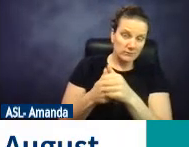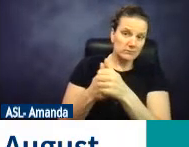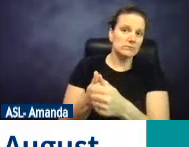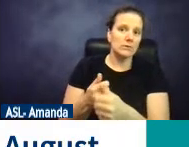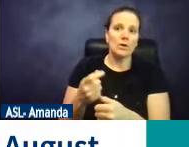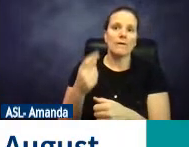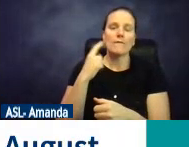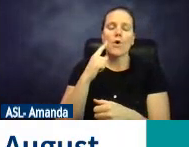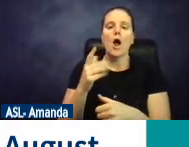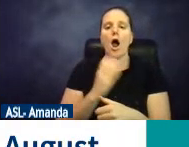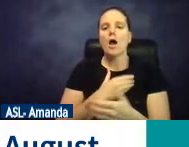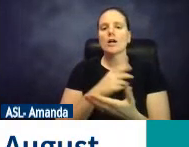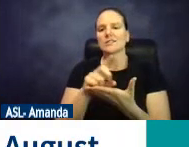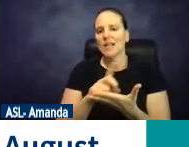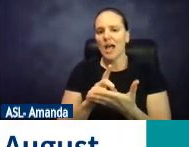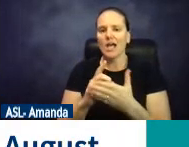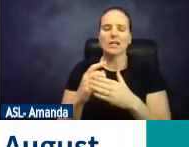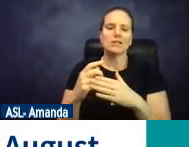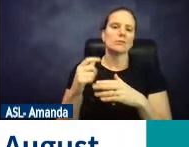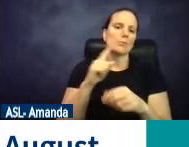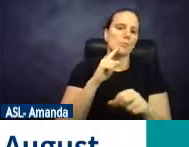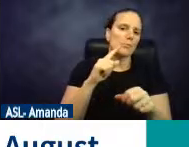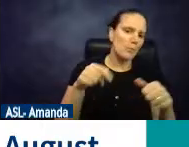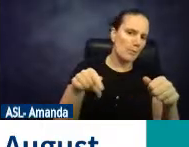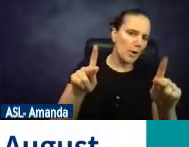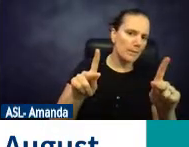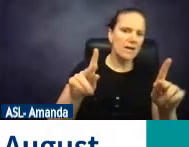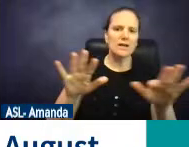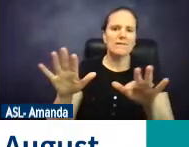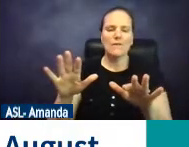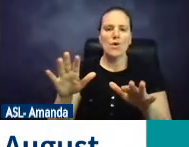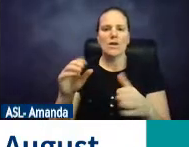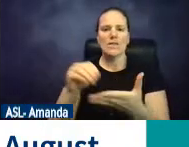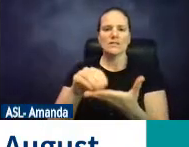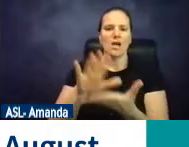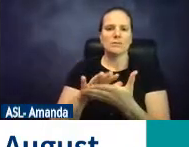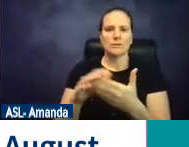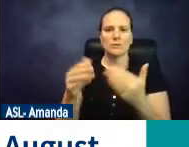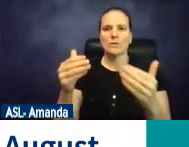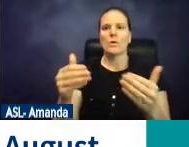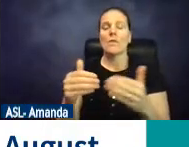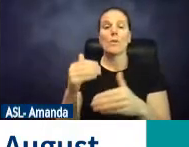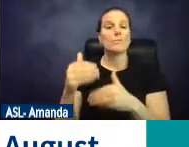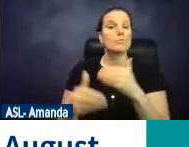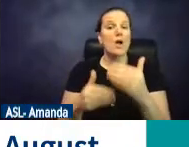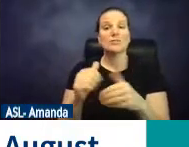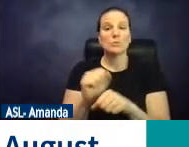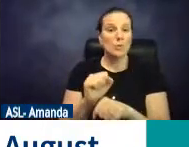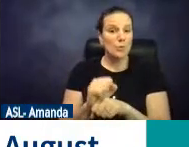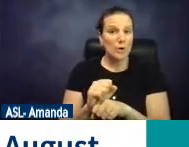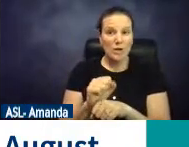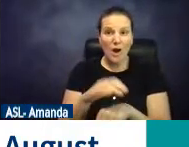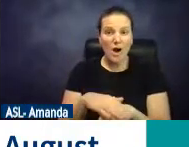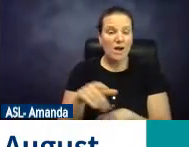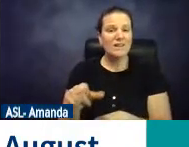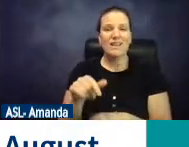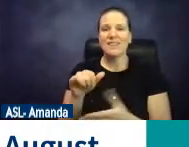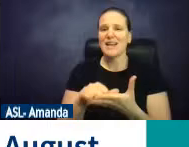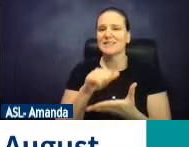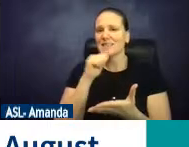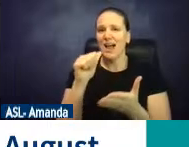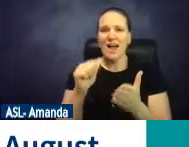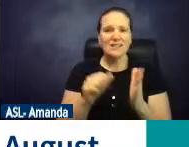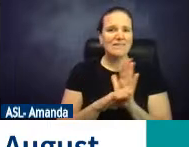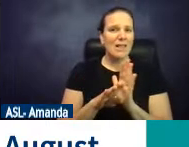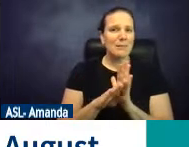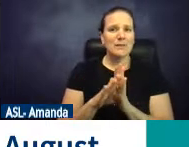procurement documents as we move forward. The process that we worked on was not developing or selecting